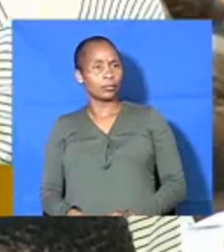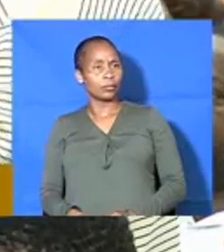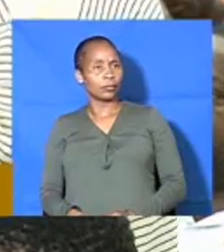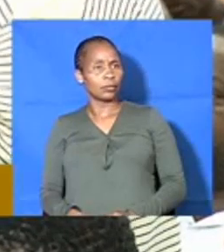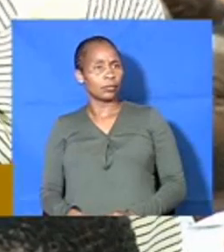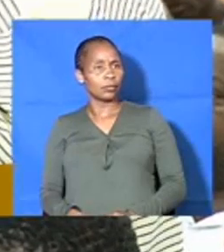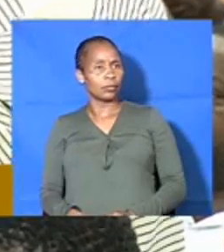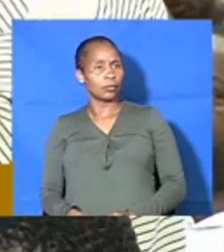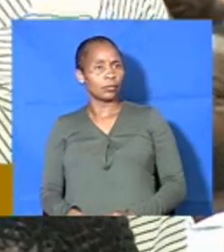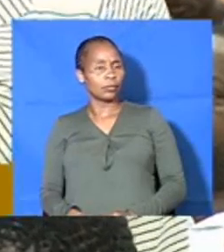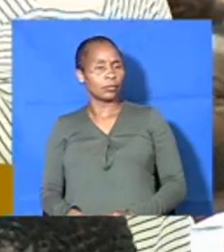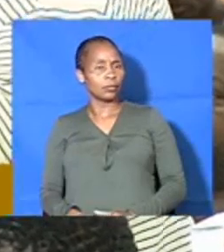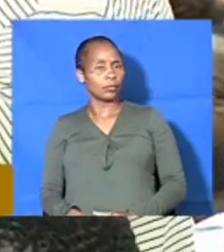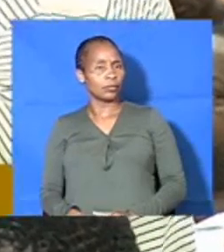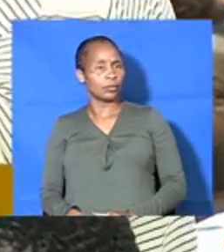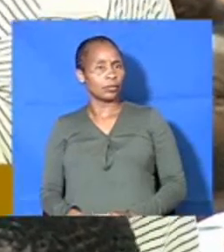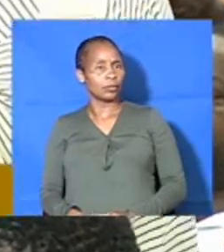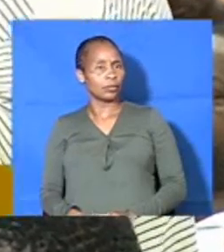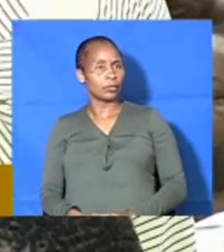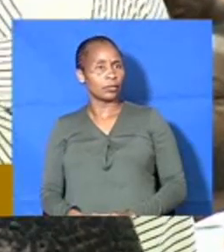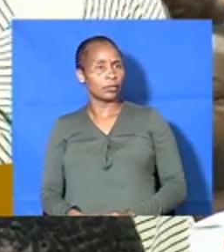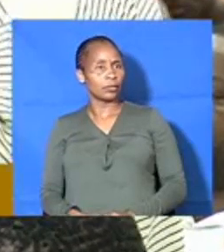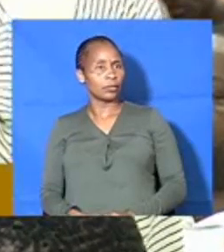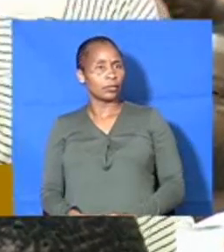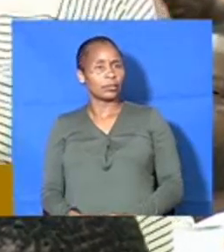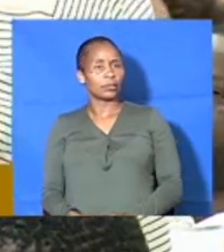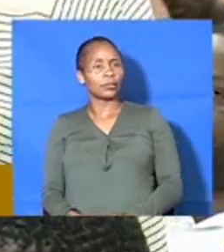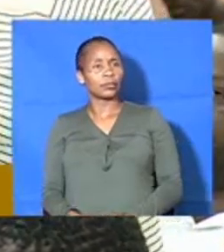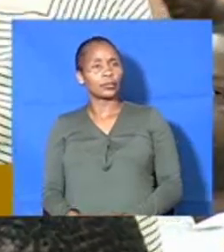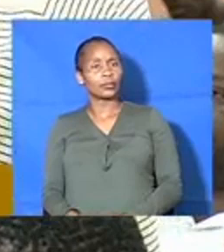would like to thank you.